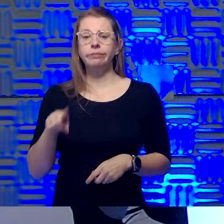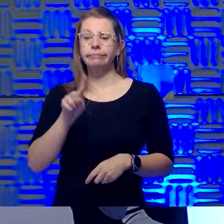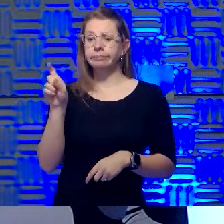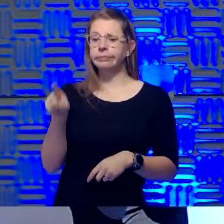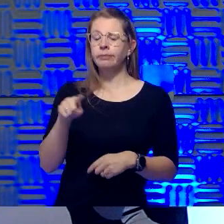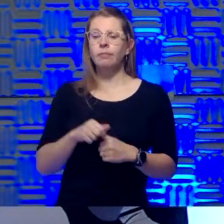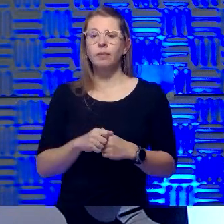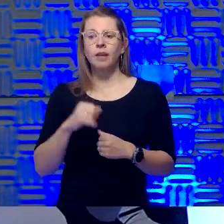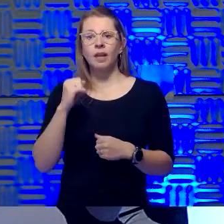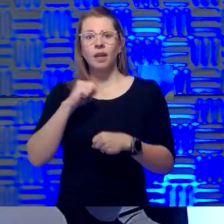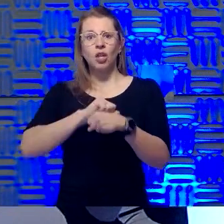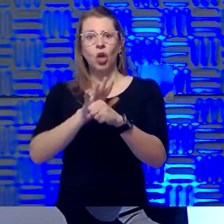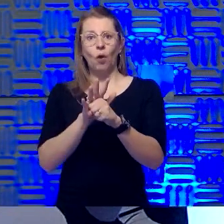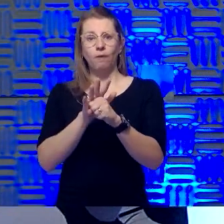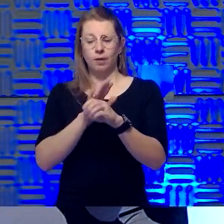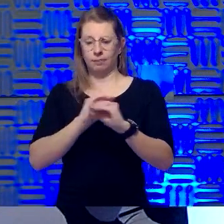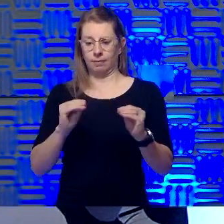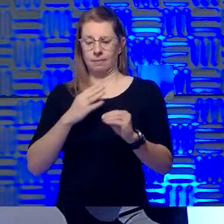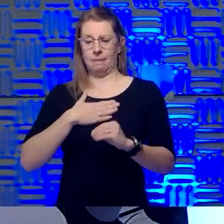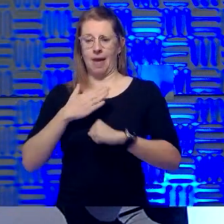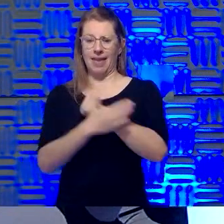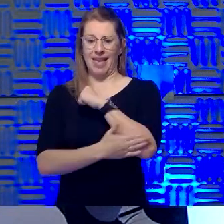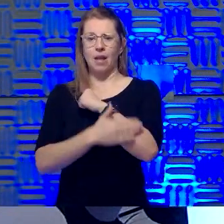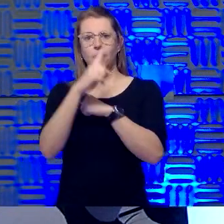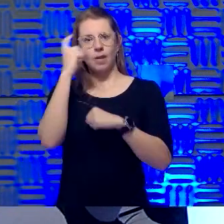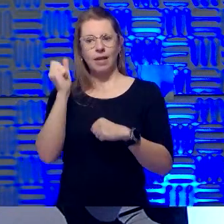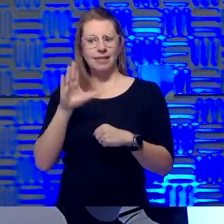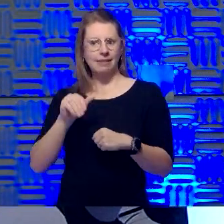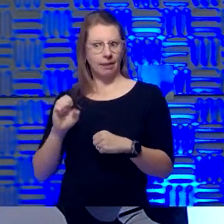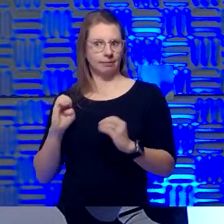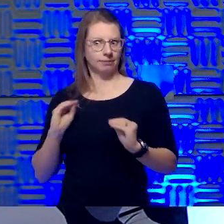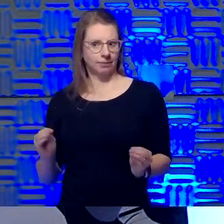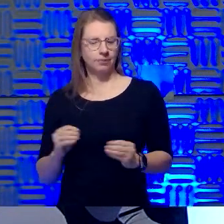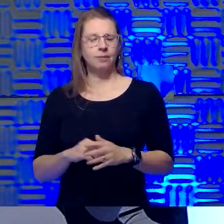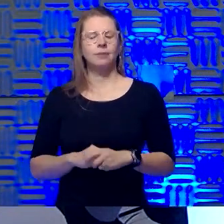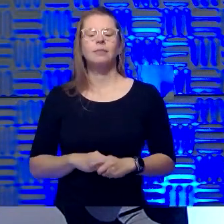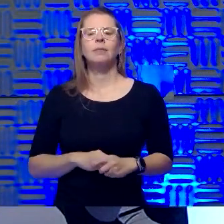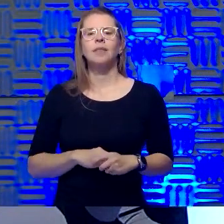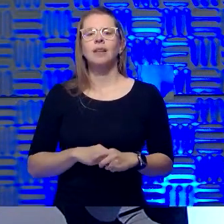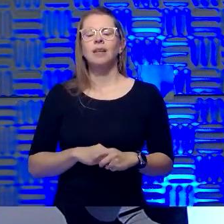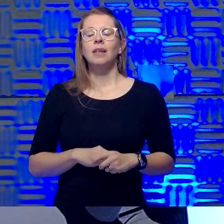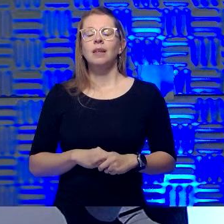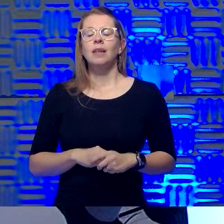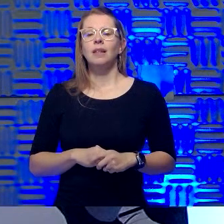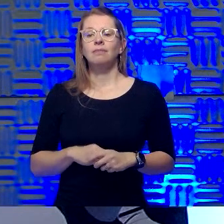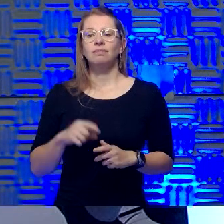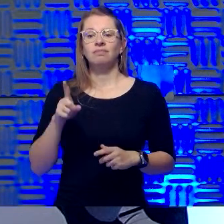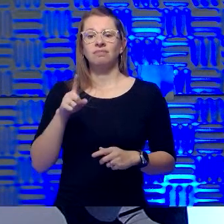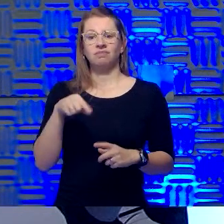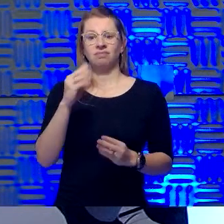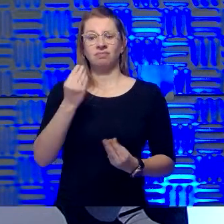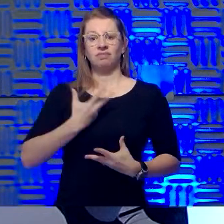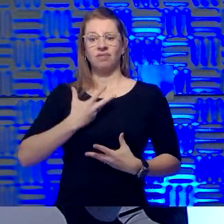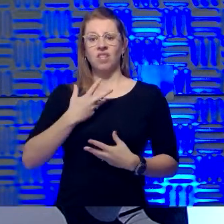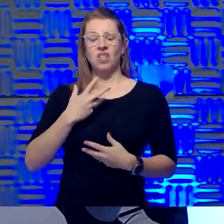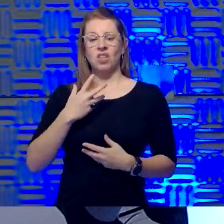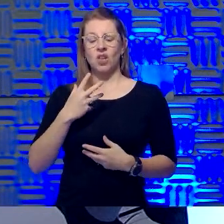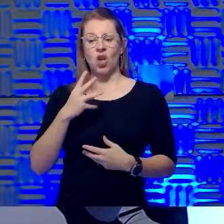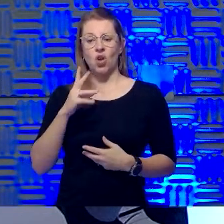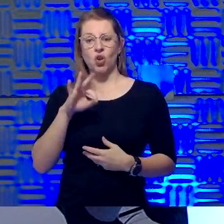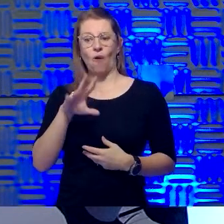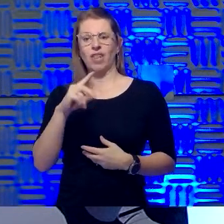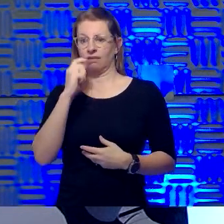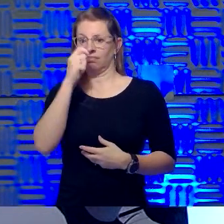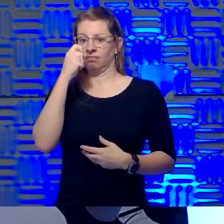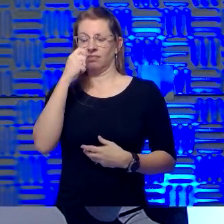question. If there's no COVID in my county, because there's no cases, and I'm being told that I need to take a COVID test in